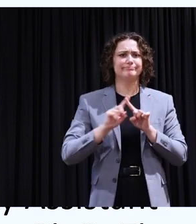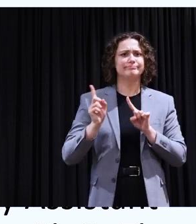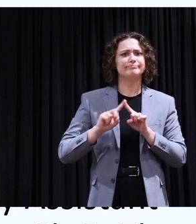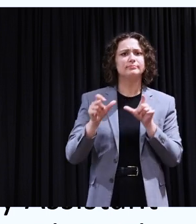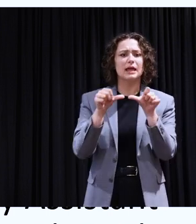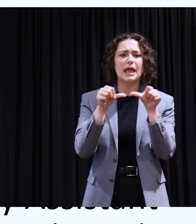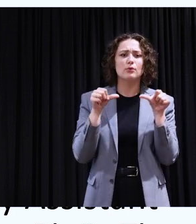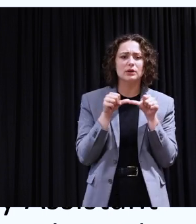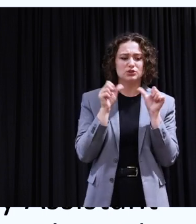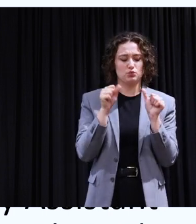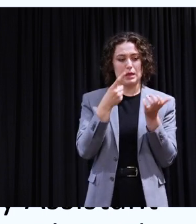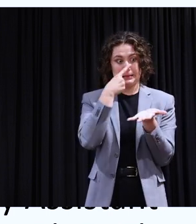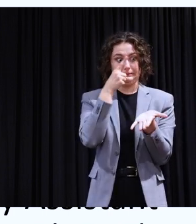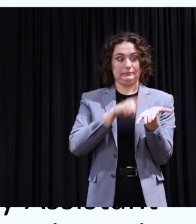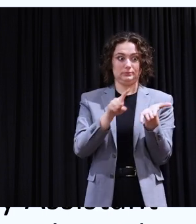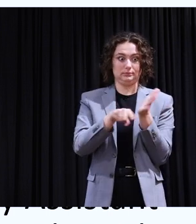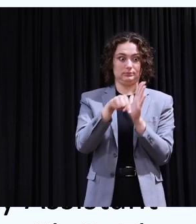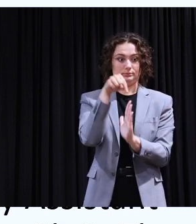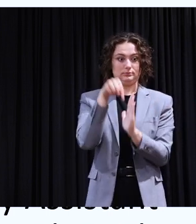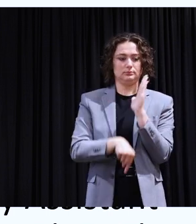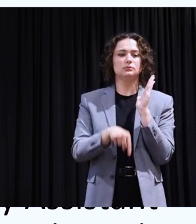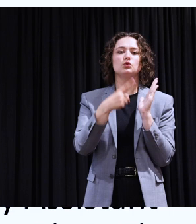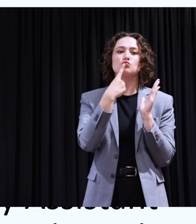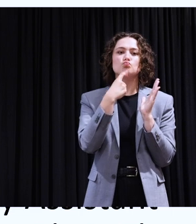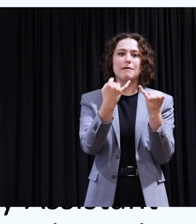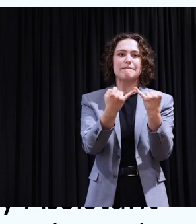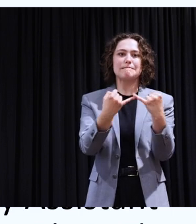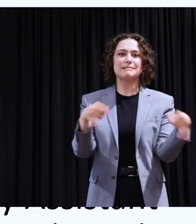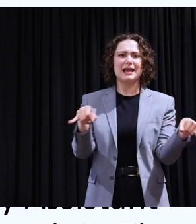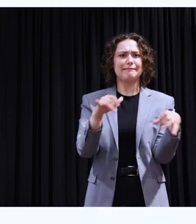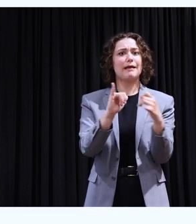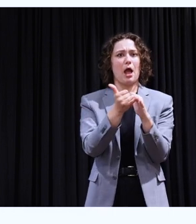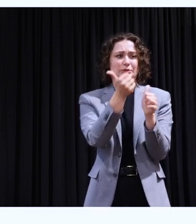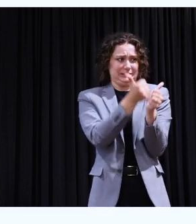dive into the redlining and how it was impacted community to community.